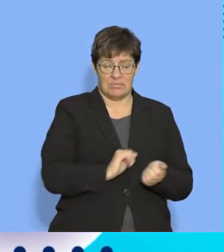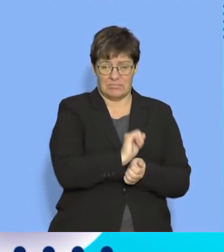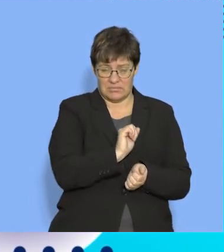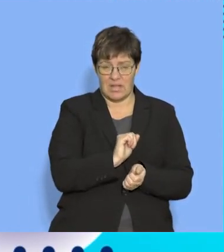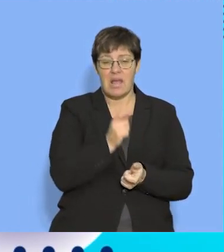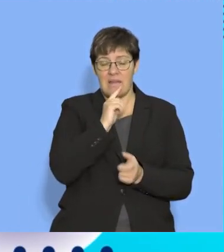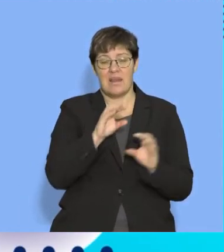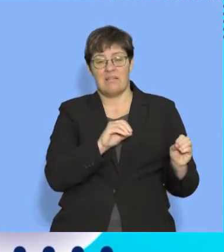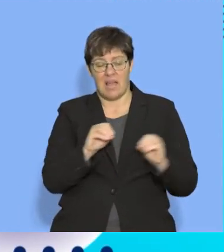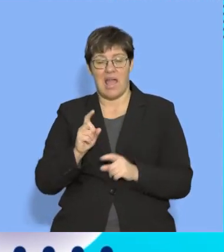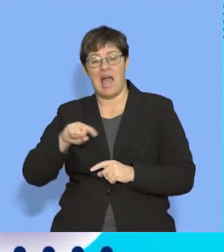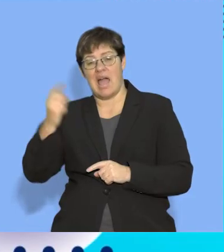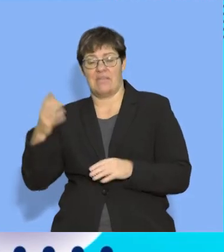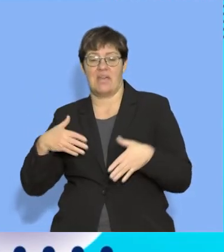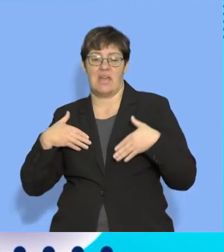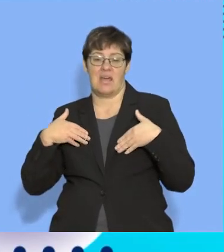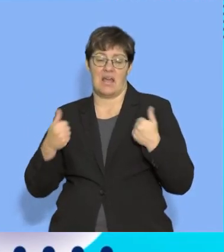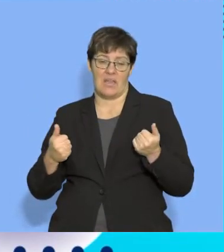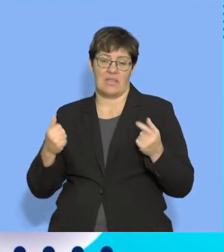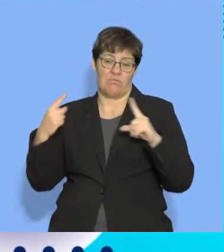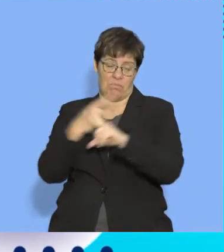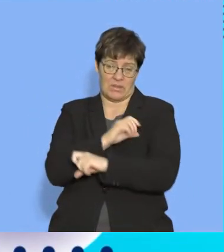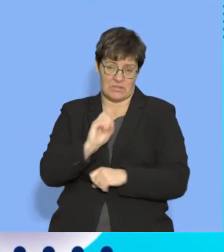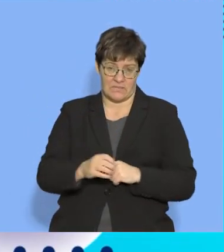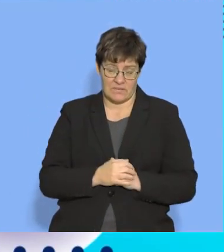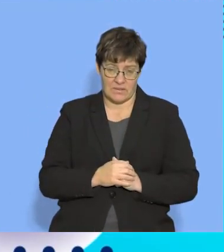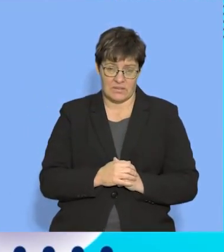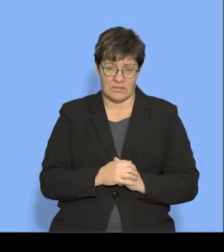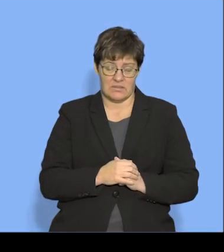with constipation and then leads to other health